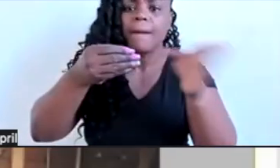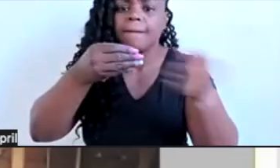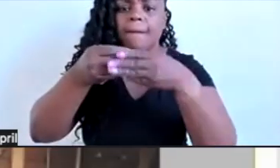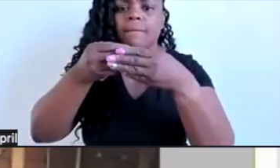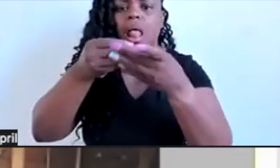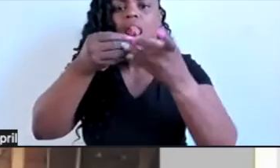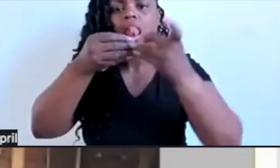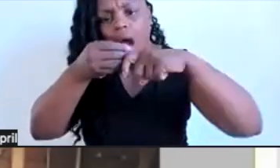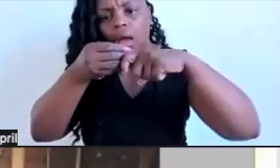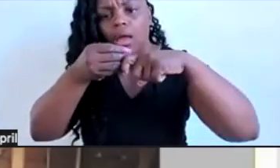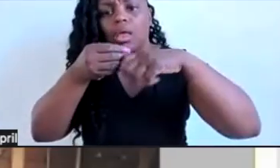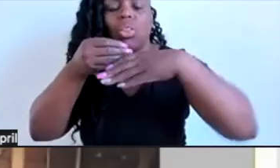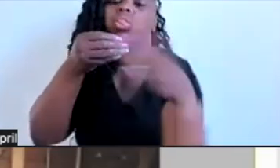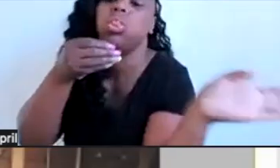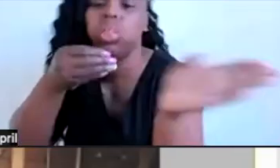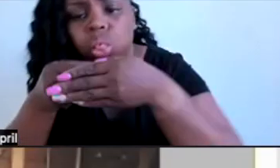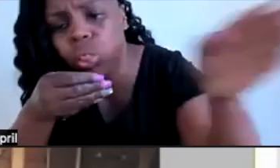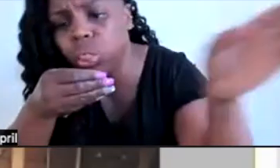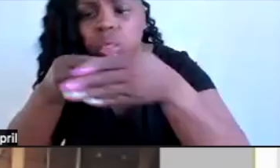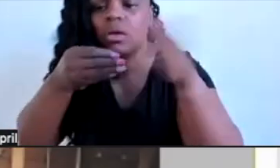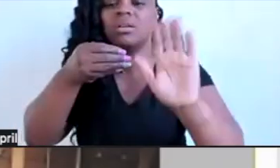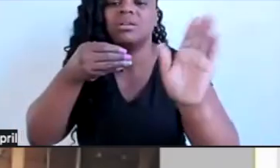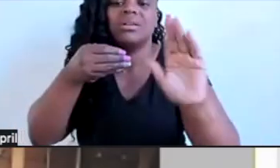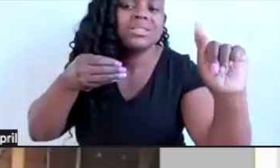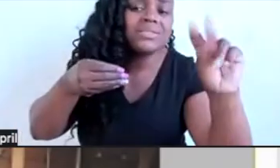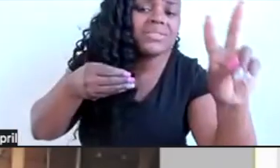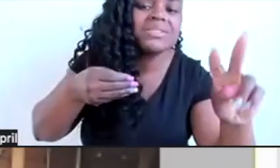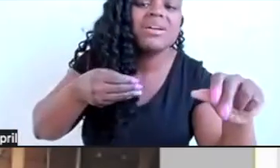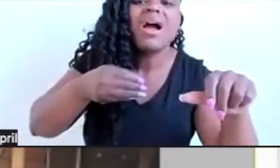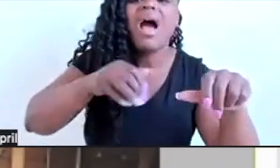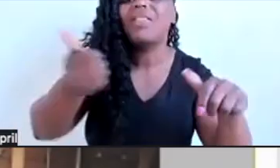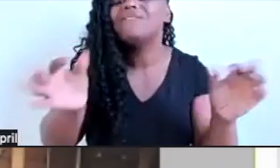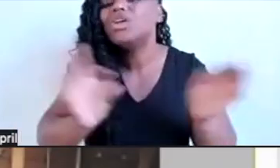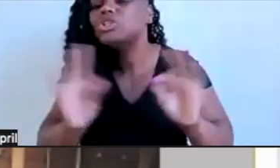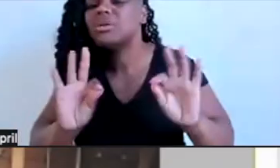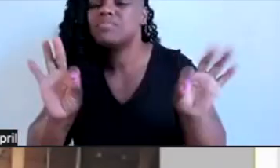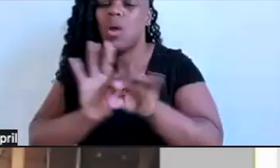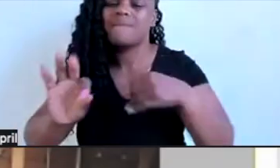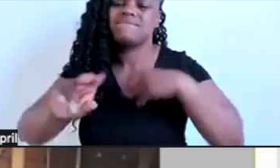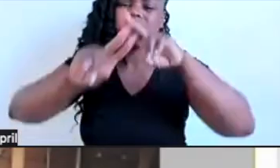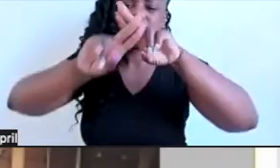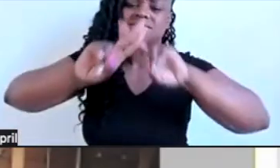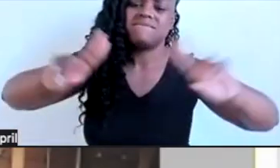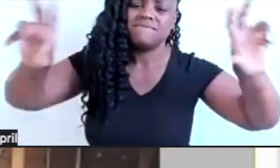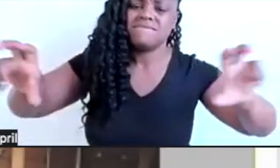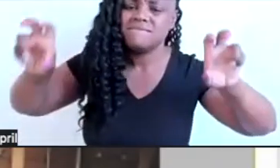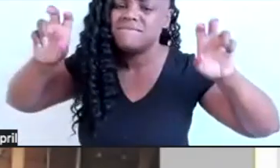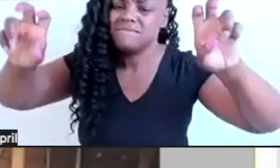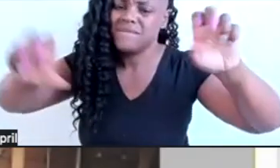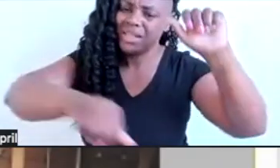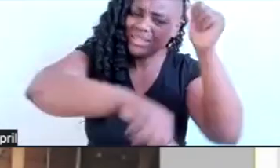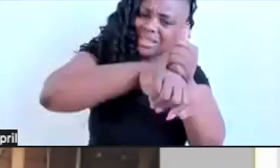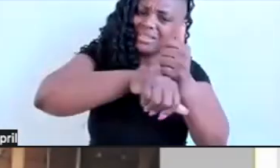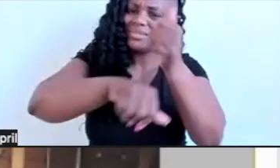TVs and tall, heavy furniture. How about checking to ensure that cleaning supplies can't spill over, mix with